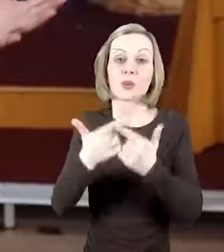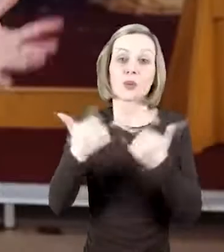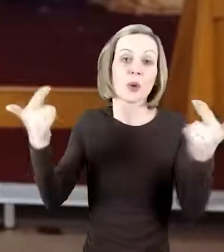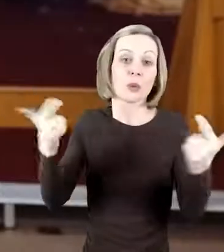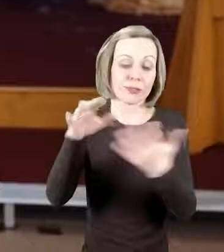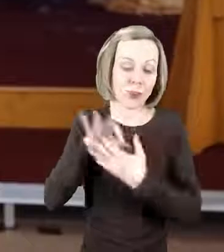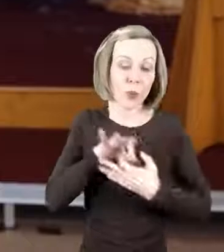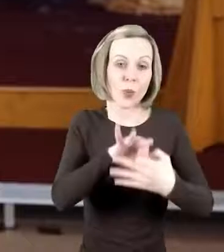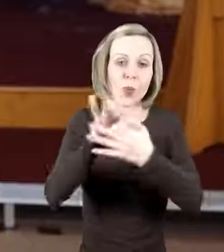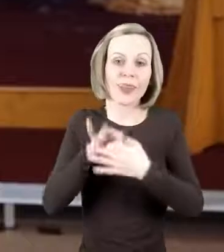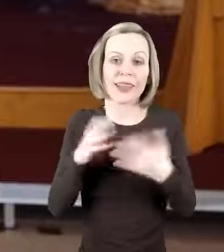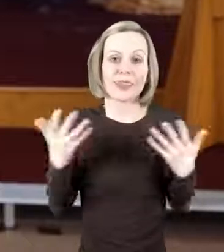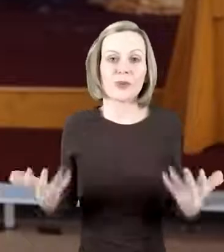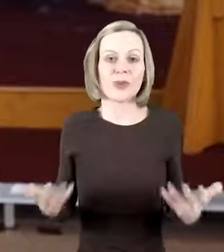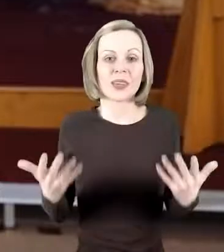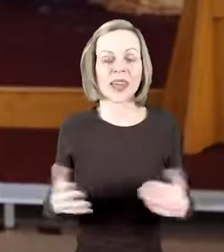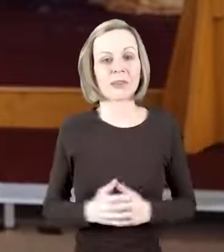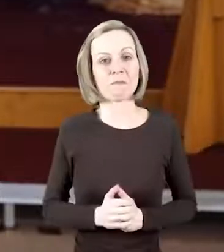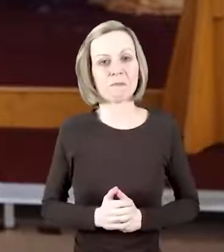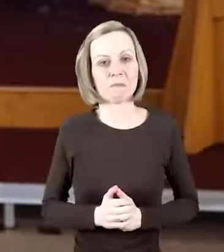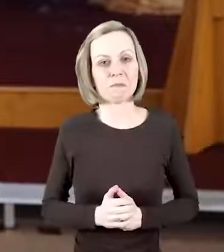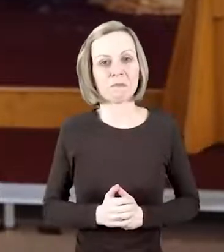Thank you so much for joining us today.